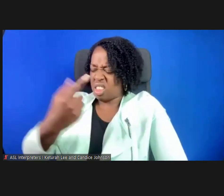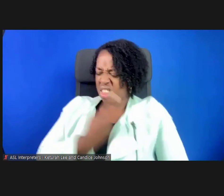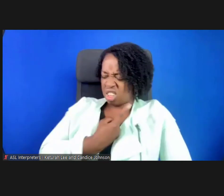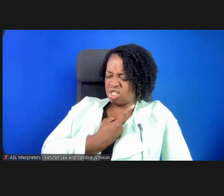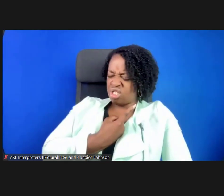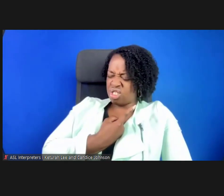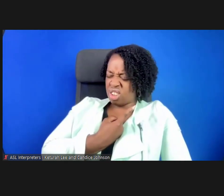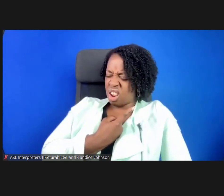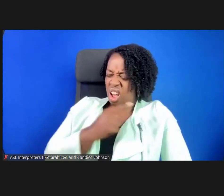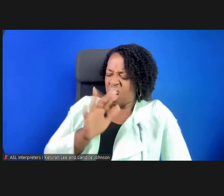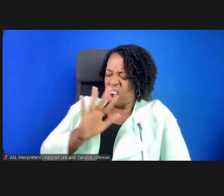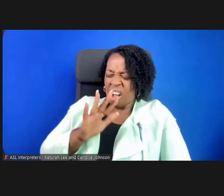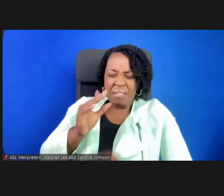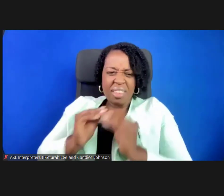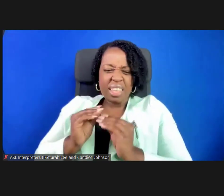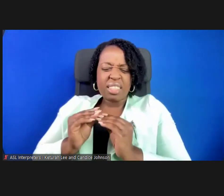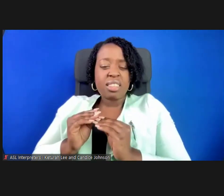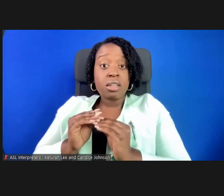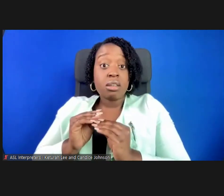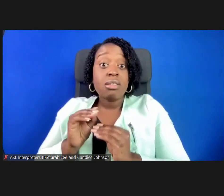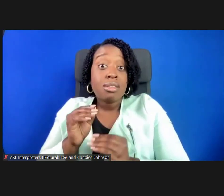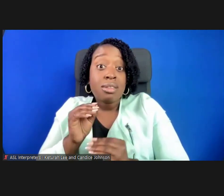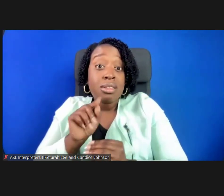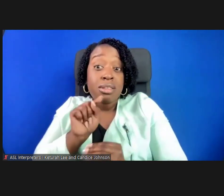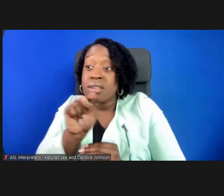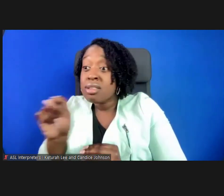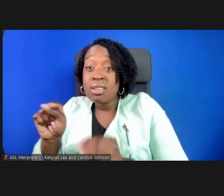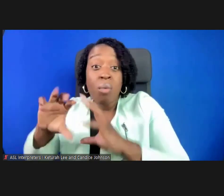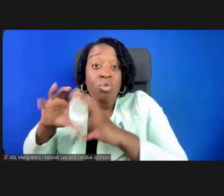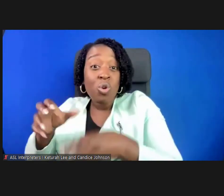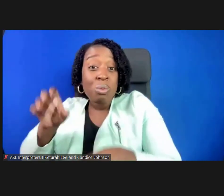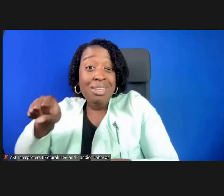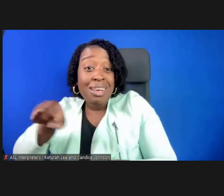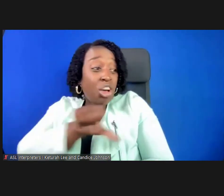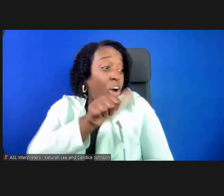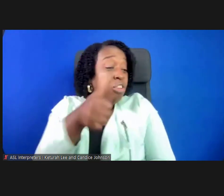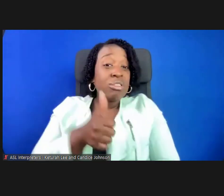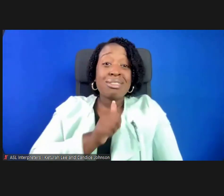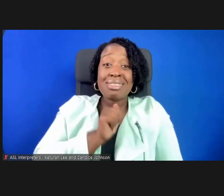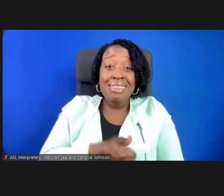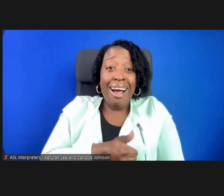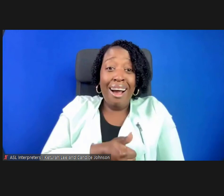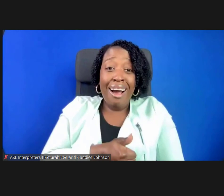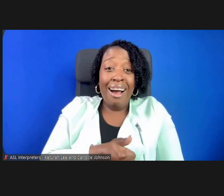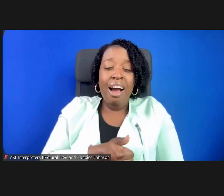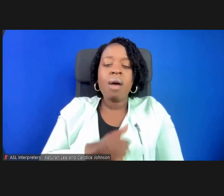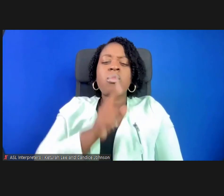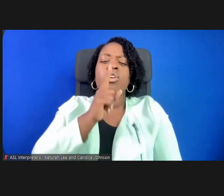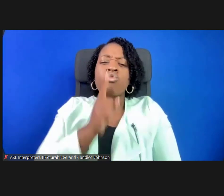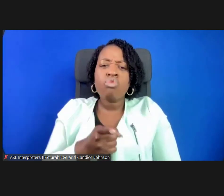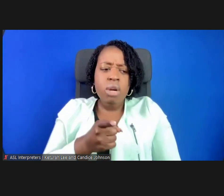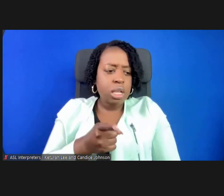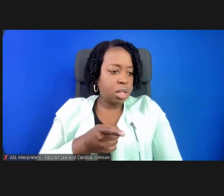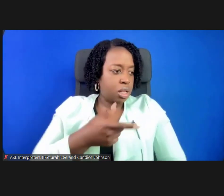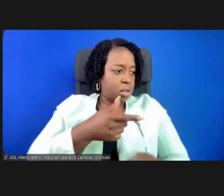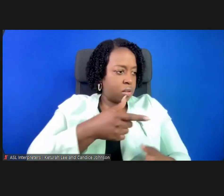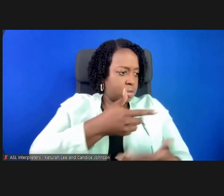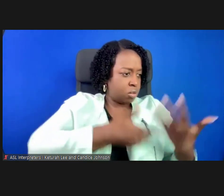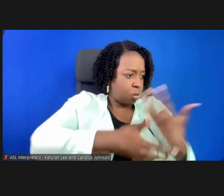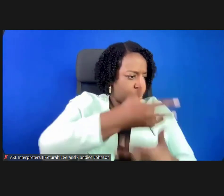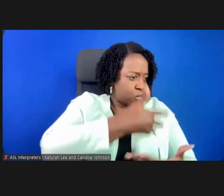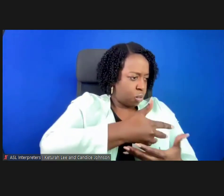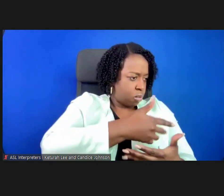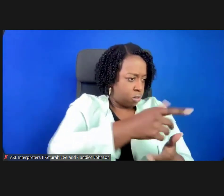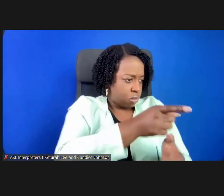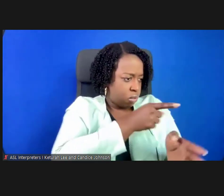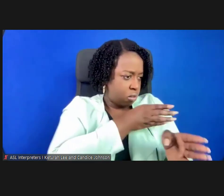that opportunity for the integration of social and medical goals, and simply